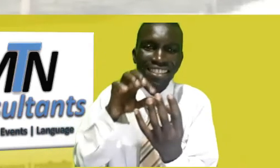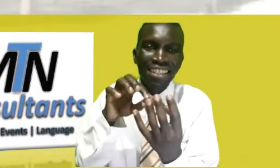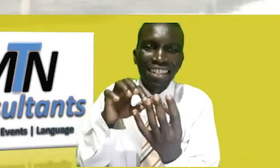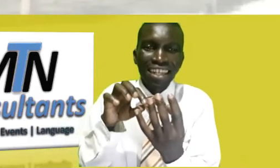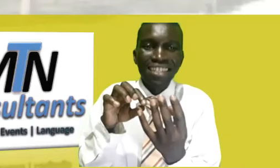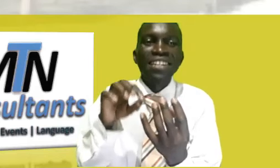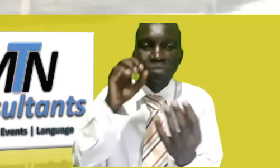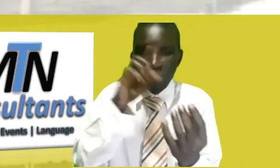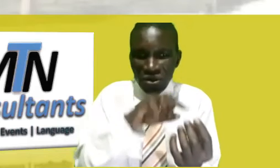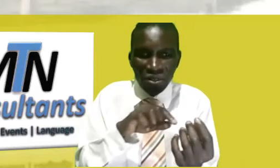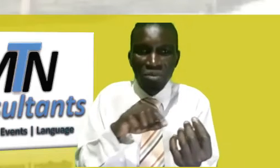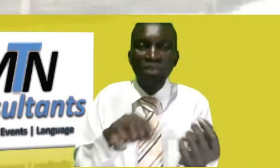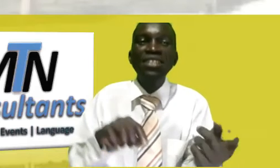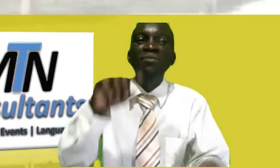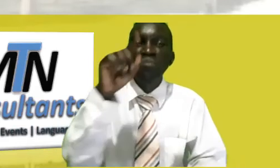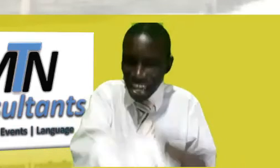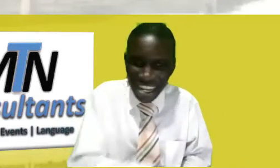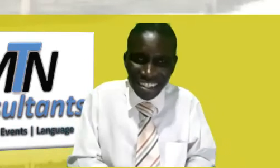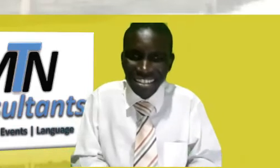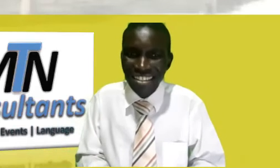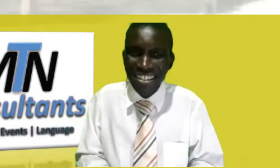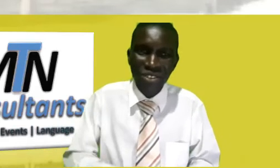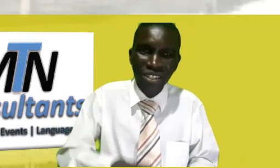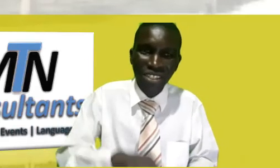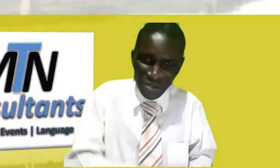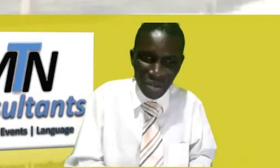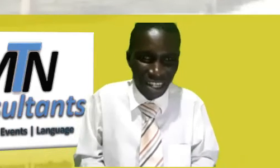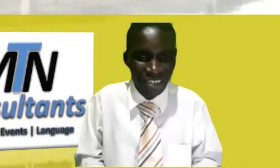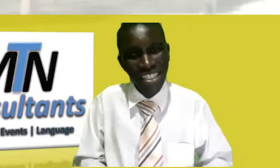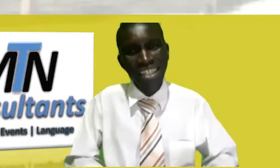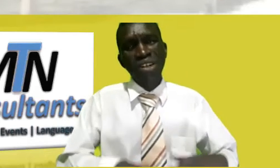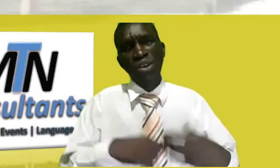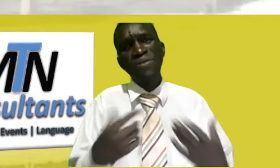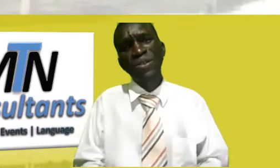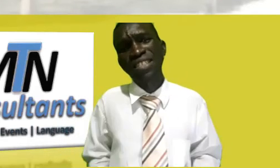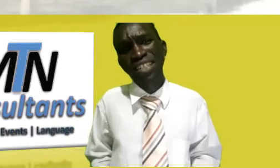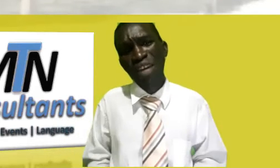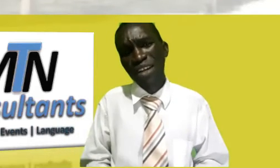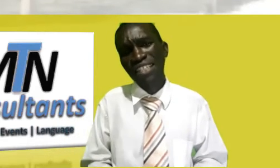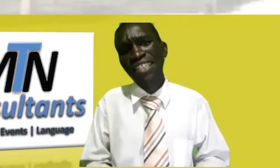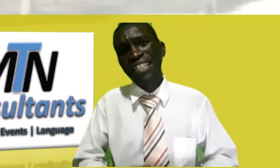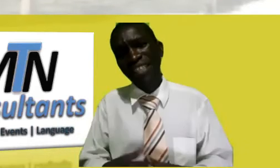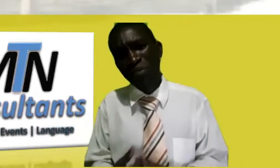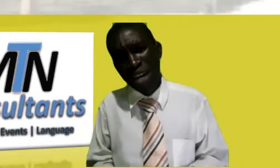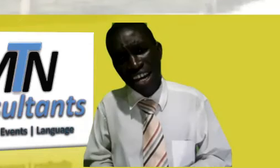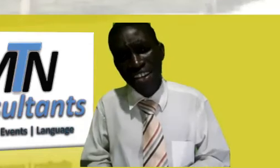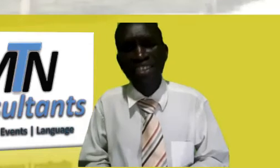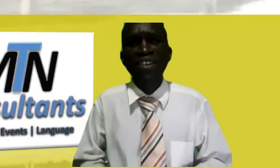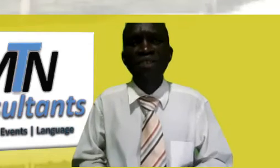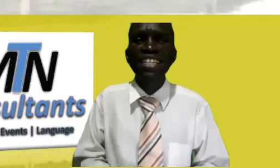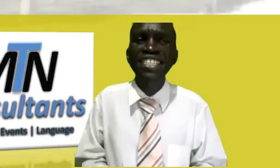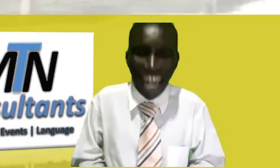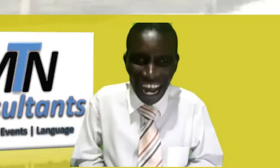credentials. And Mbiko numero is male, is not female. You see, we have to describe that it's a